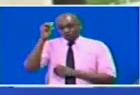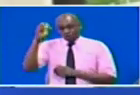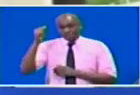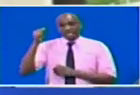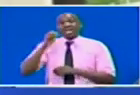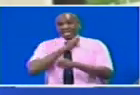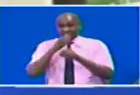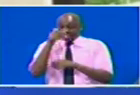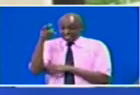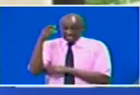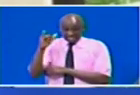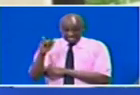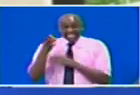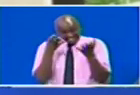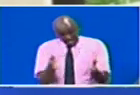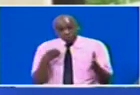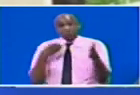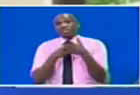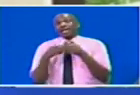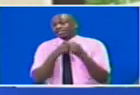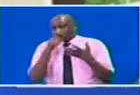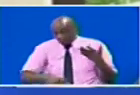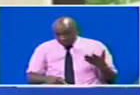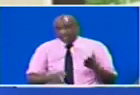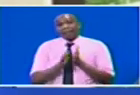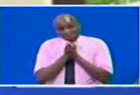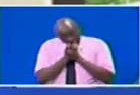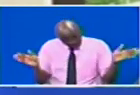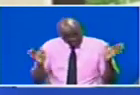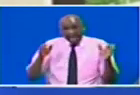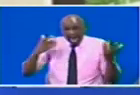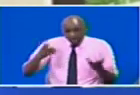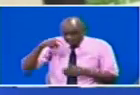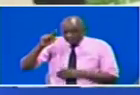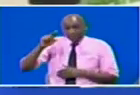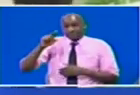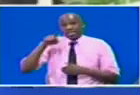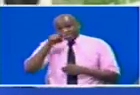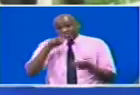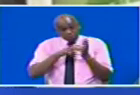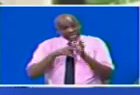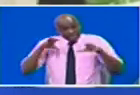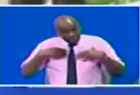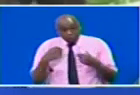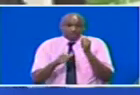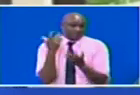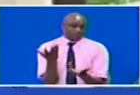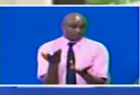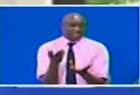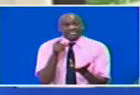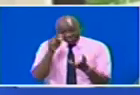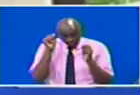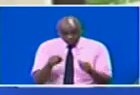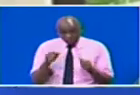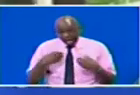Agency, what now stands in the way is the public, how they will take this project, which is set to find